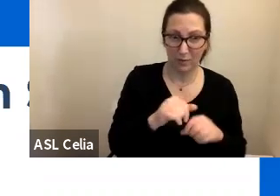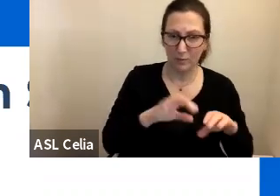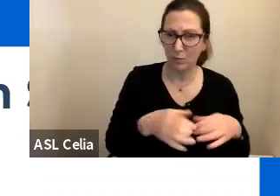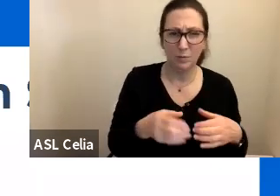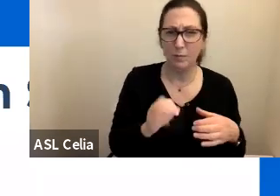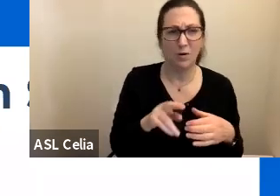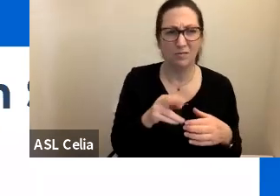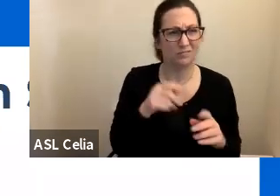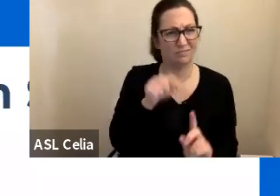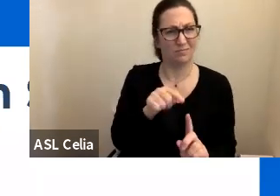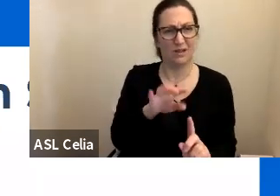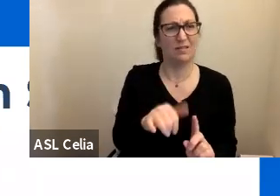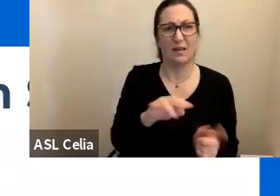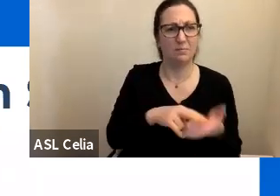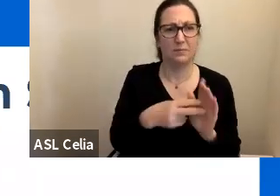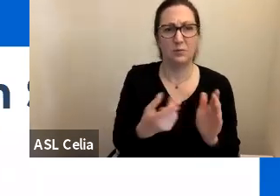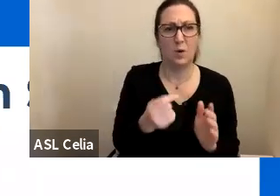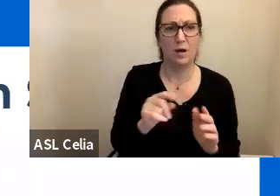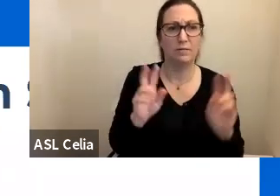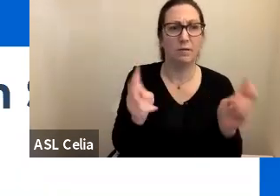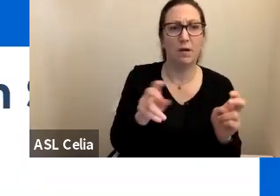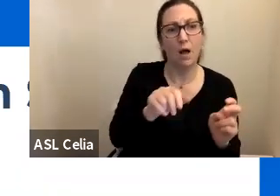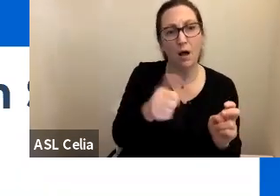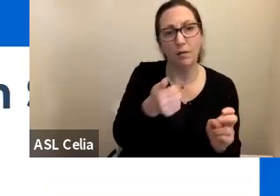I guess, what does that other private parochial mean?